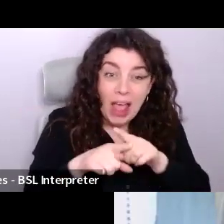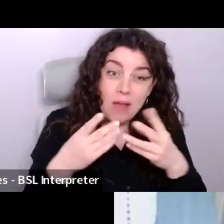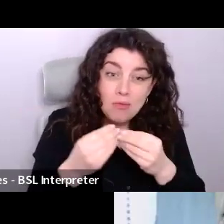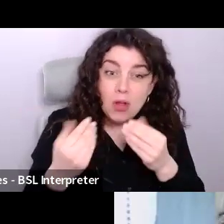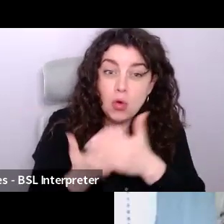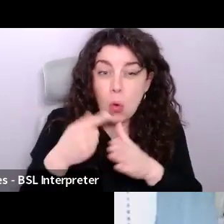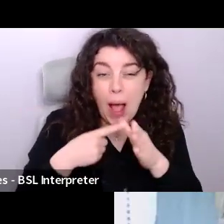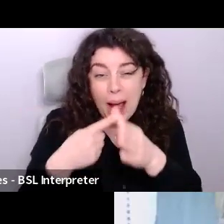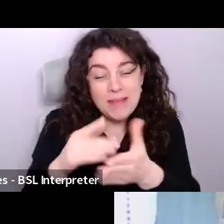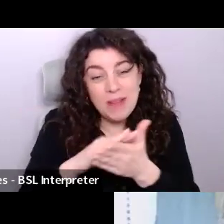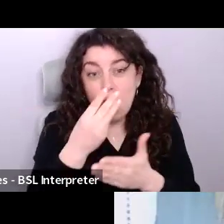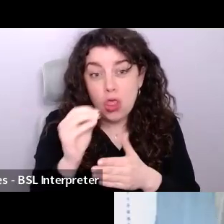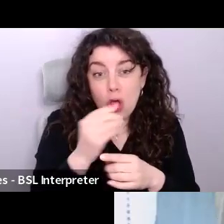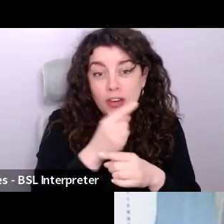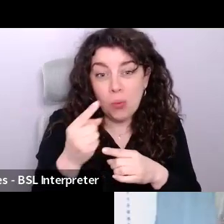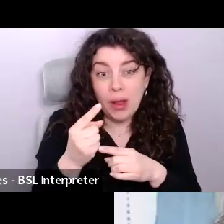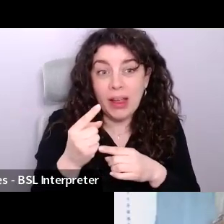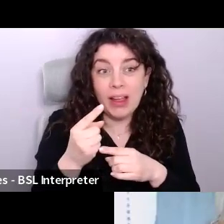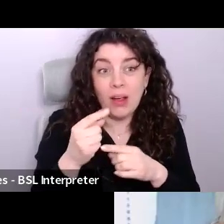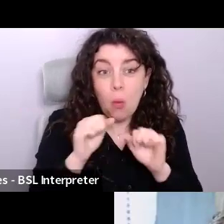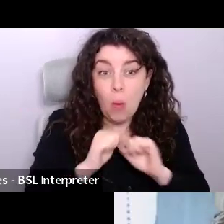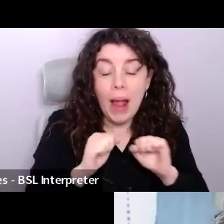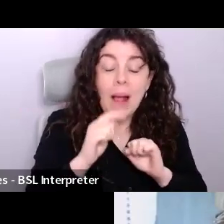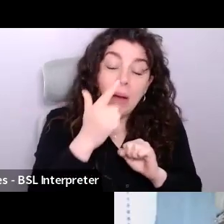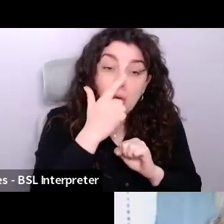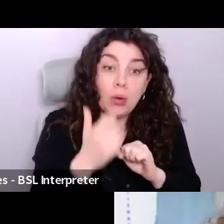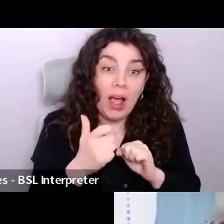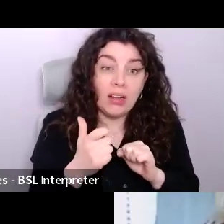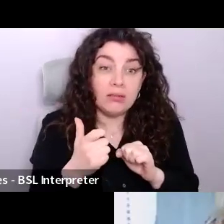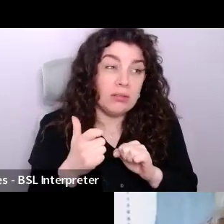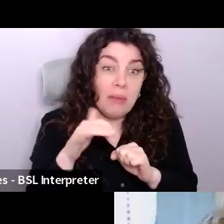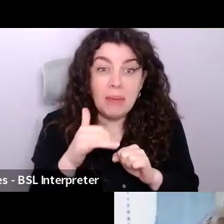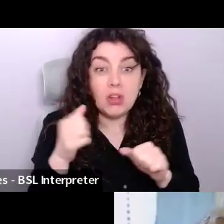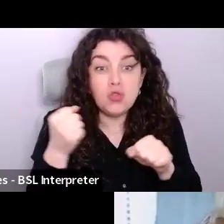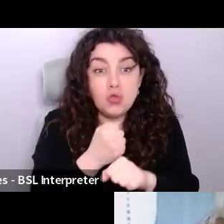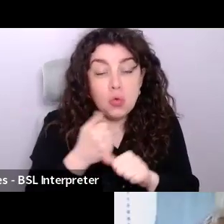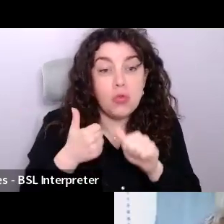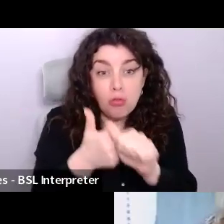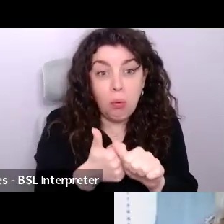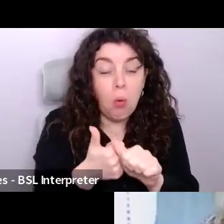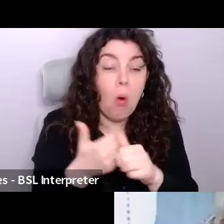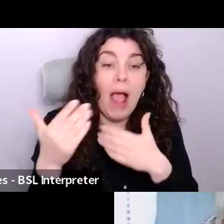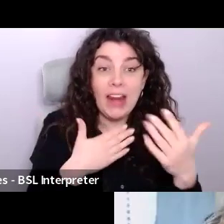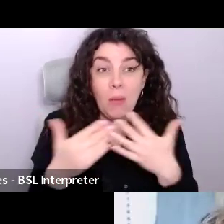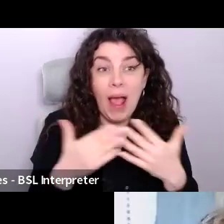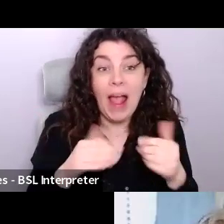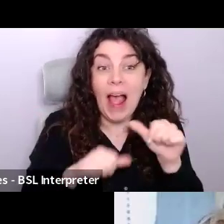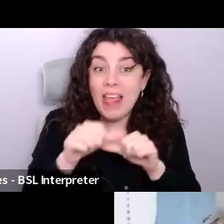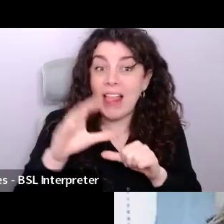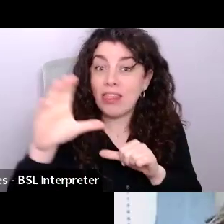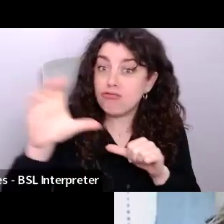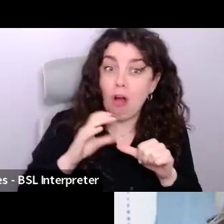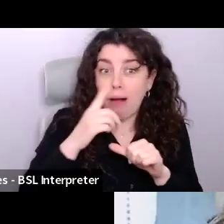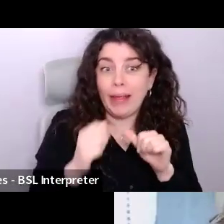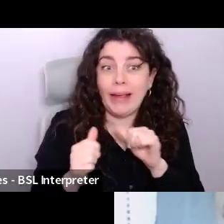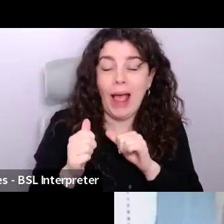and do is just take the support anyway and hope that it gets approved, and then your grant can be backdated so that even if you're out of pocket, you